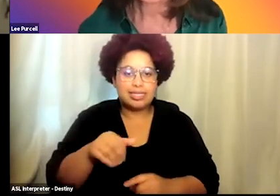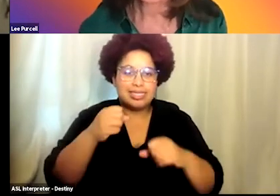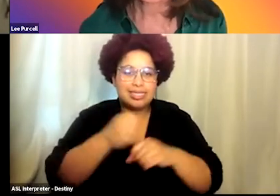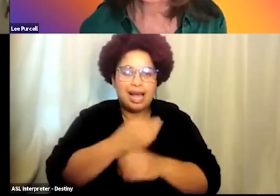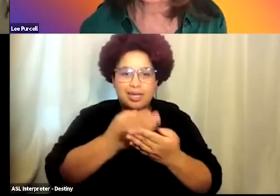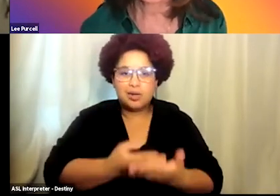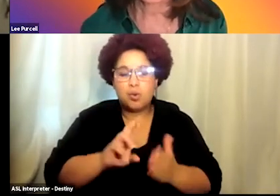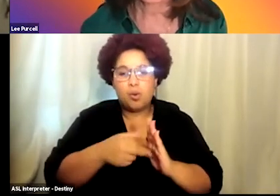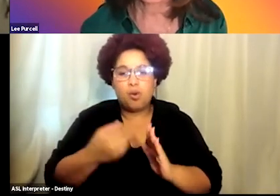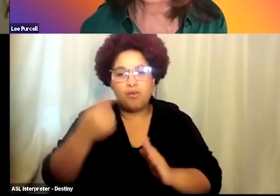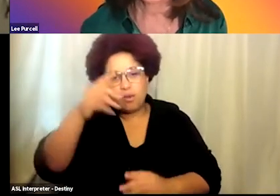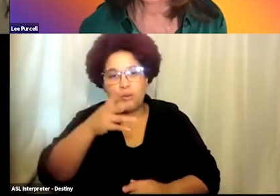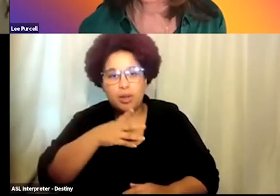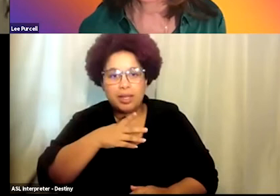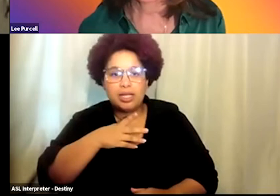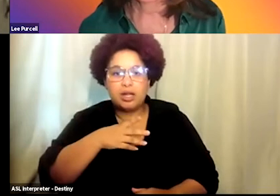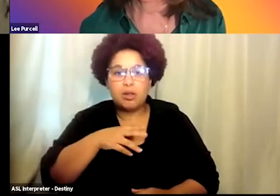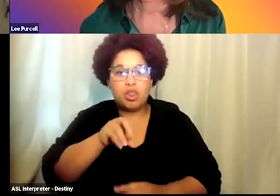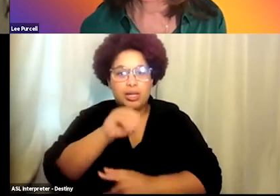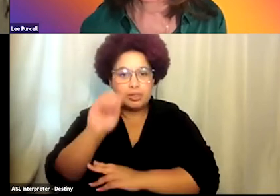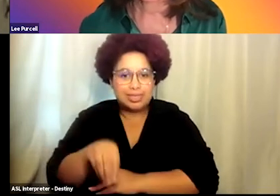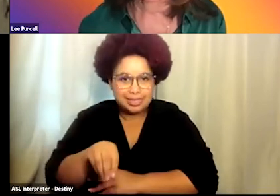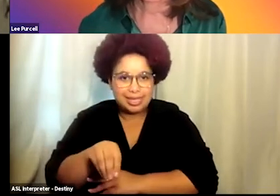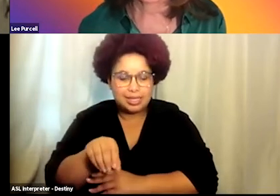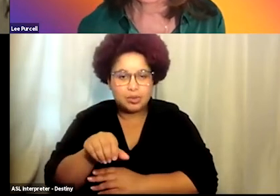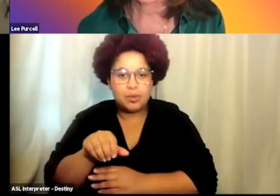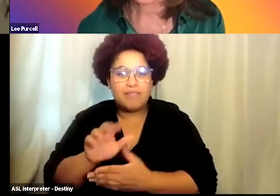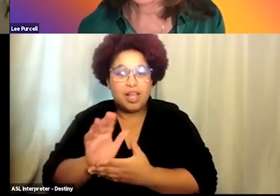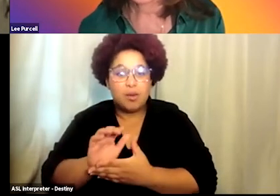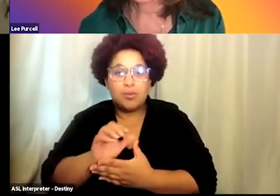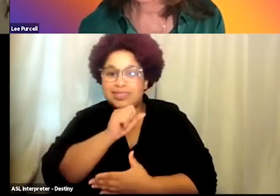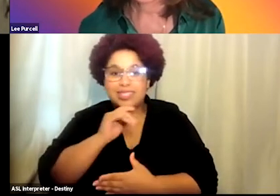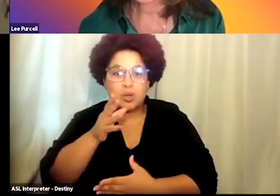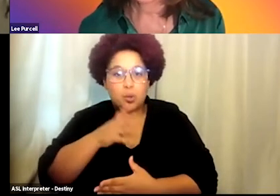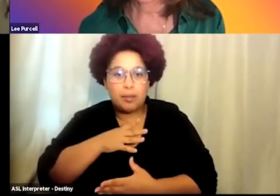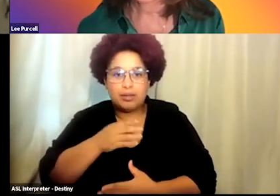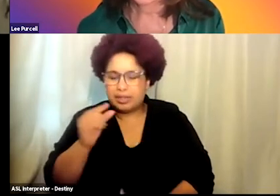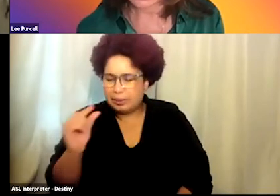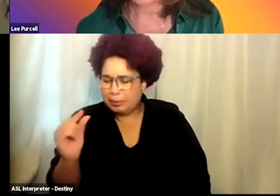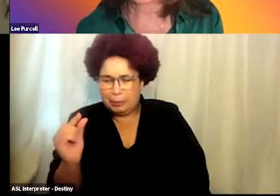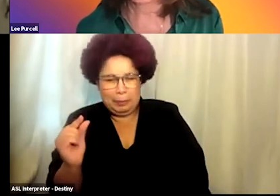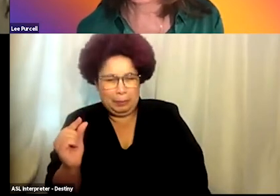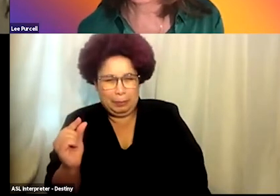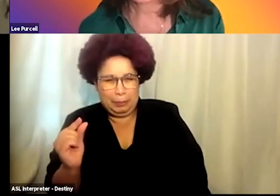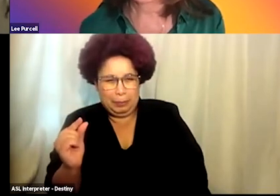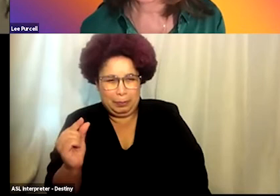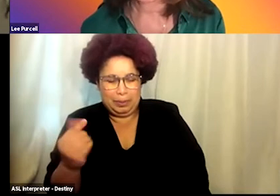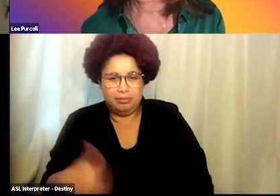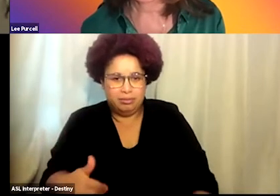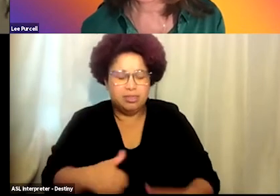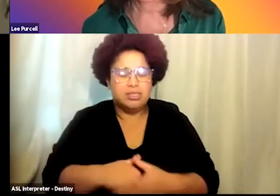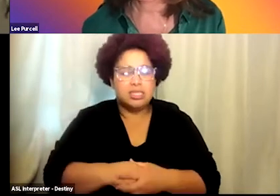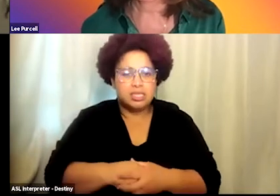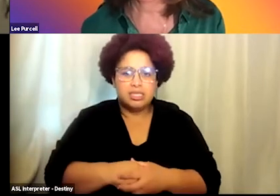speaking, roles for women are only about 30% in film, with senior women only a small slice of that. Yeah.